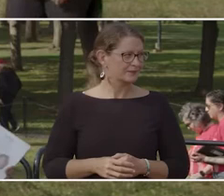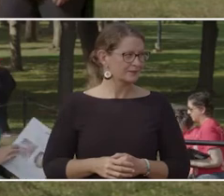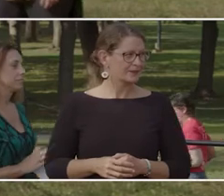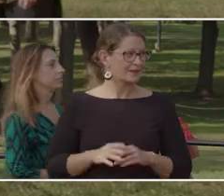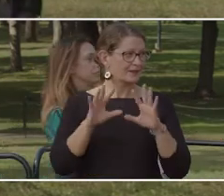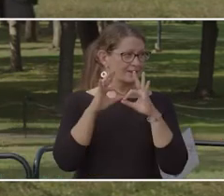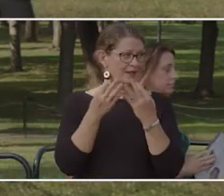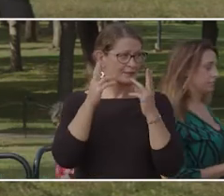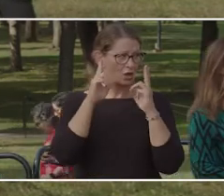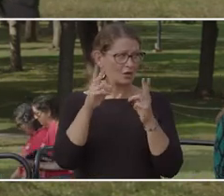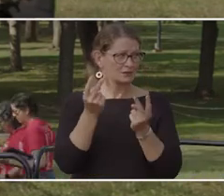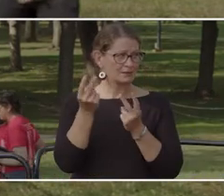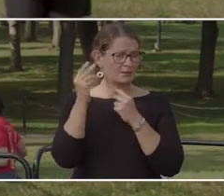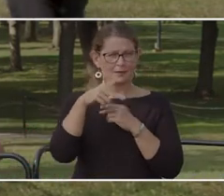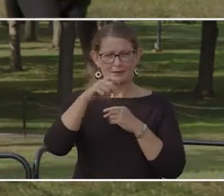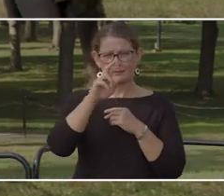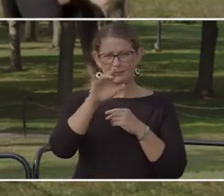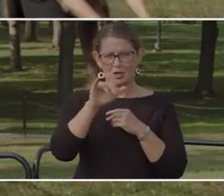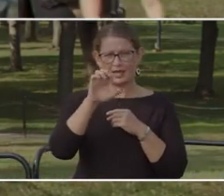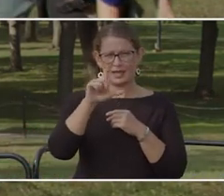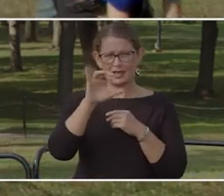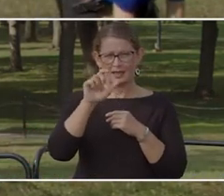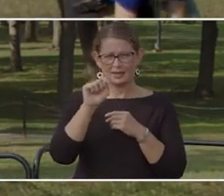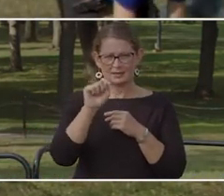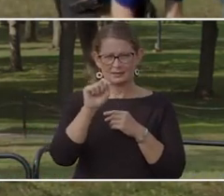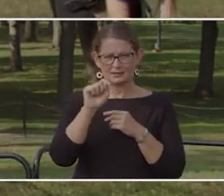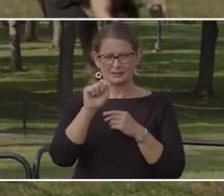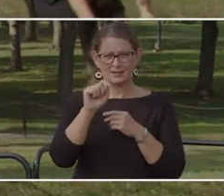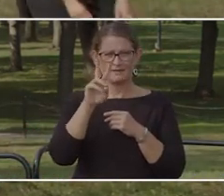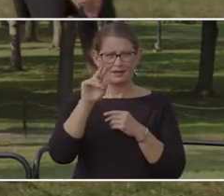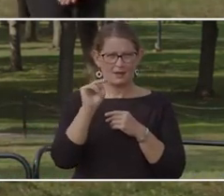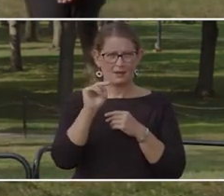The family honors the memory of Perry Elliott Flamiak,